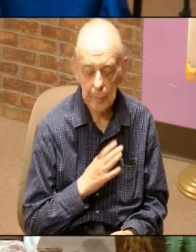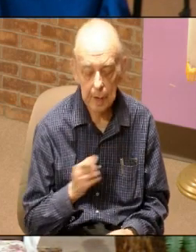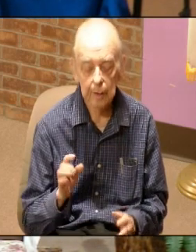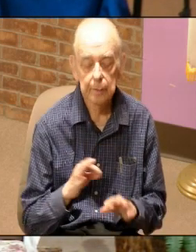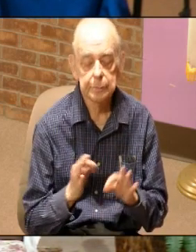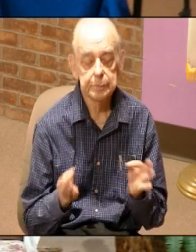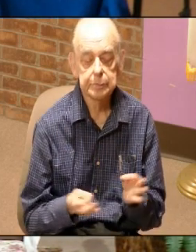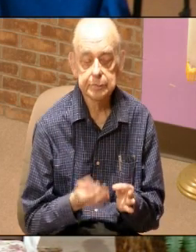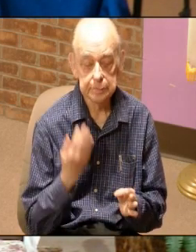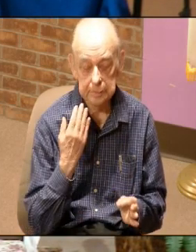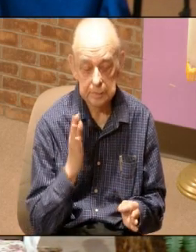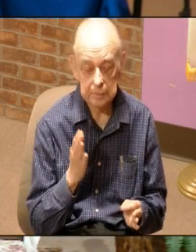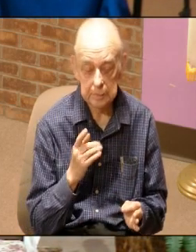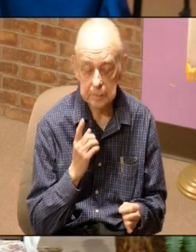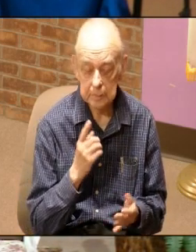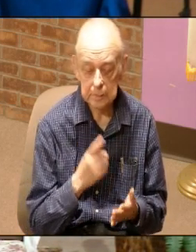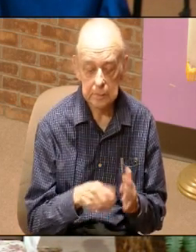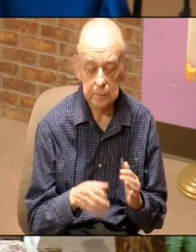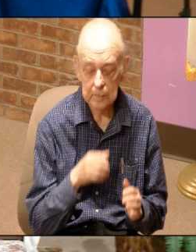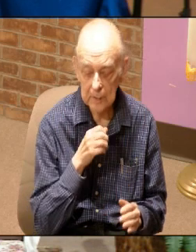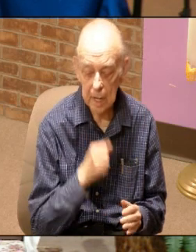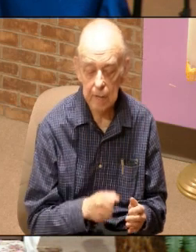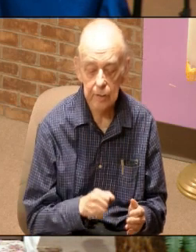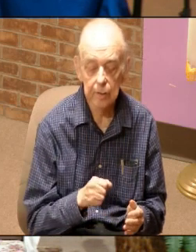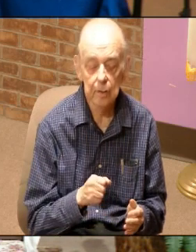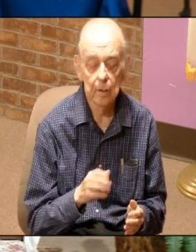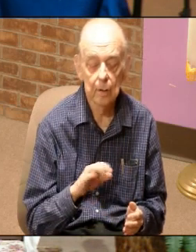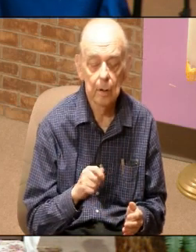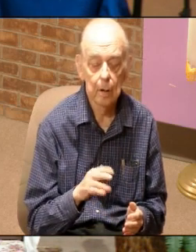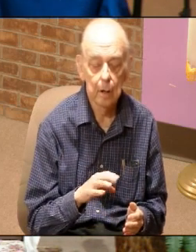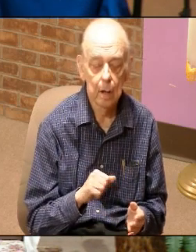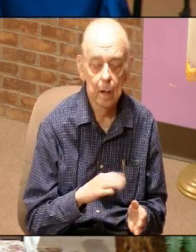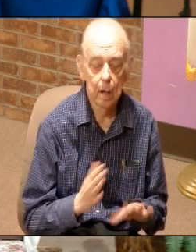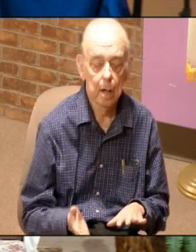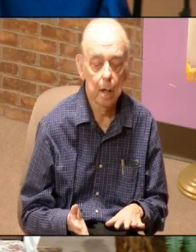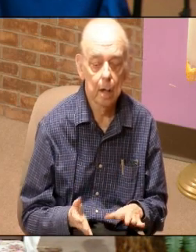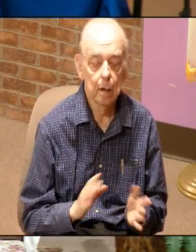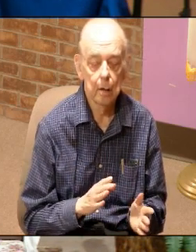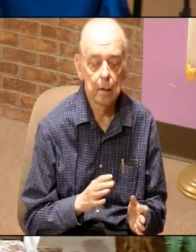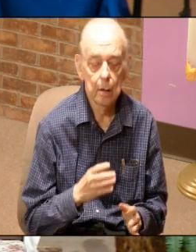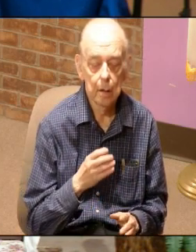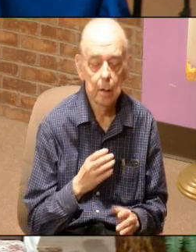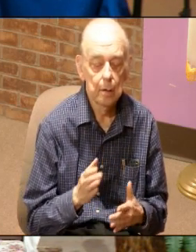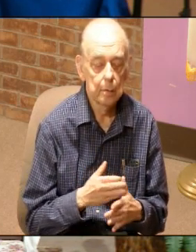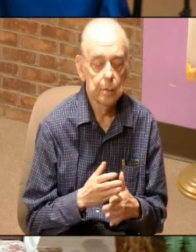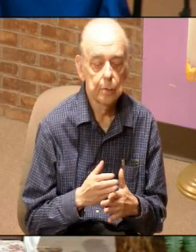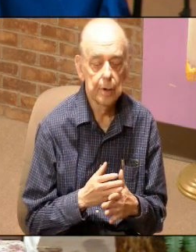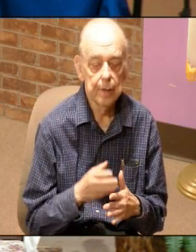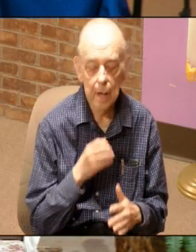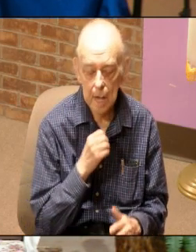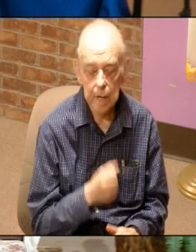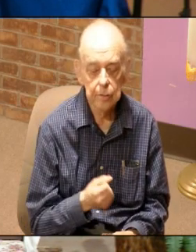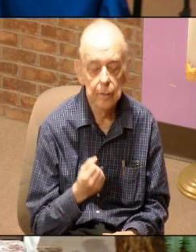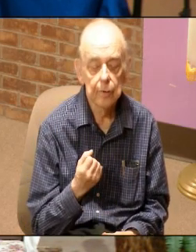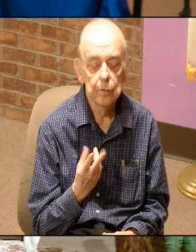We don't know at what age that Joseph died, but we know it was sometime between the age of 12 and 30.